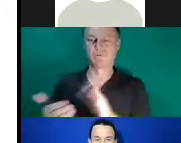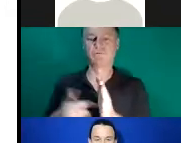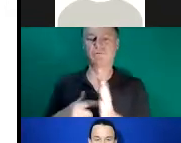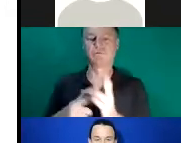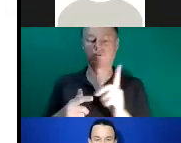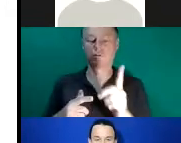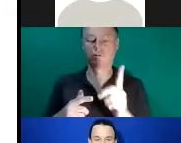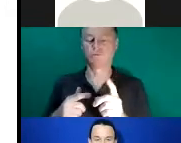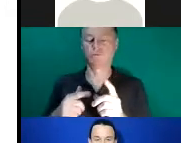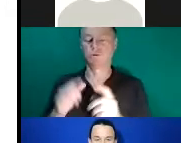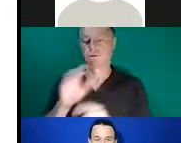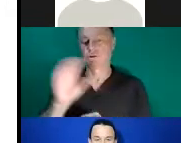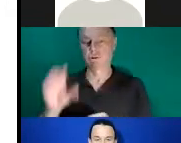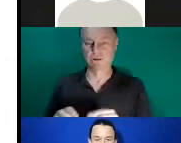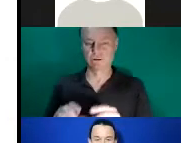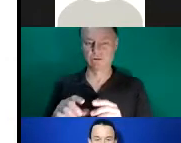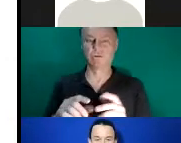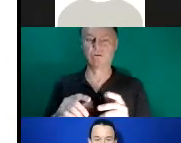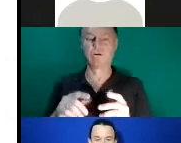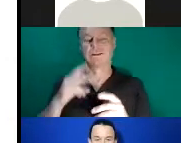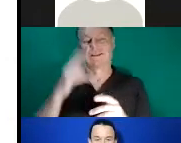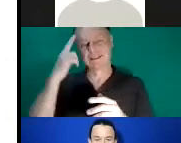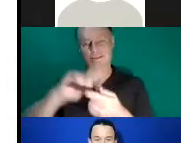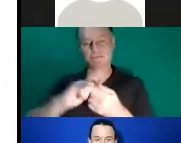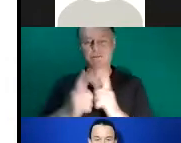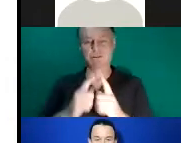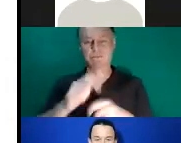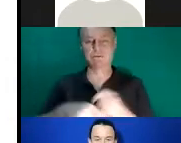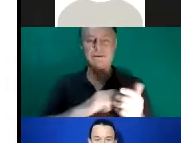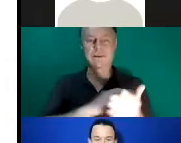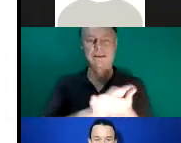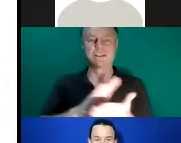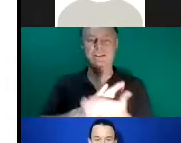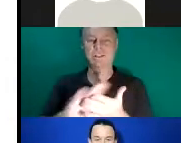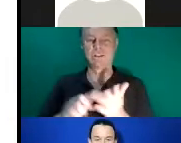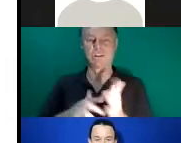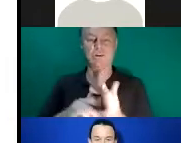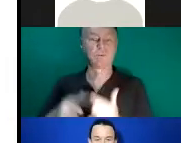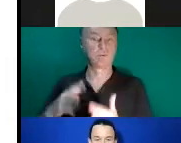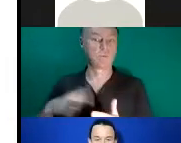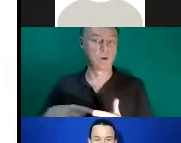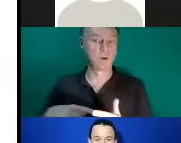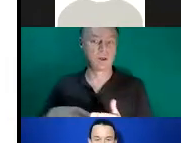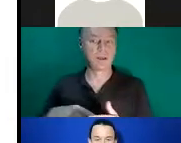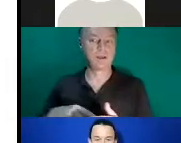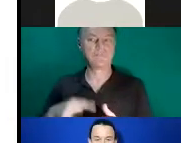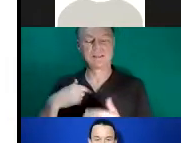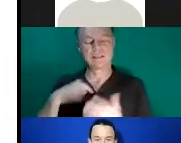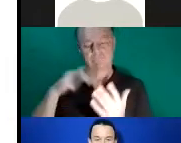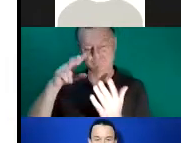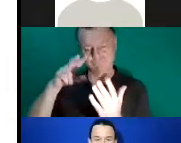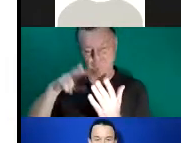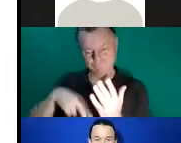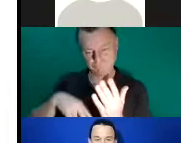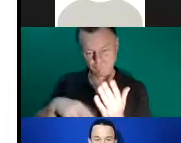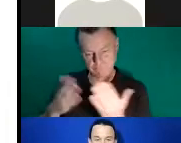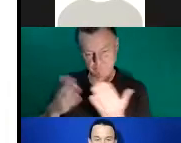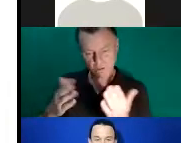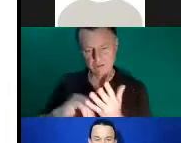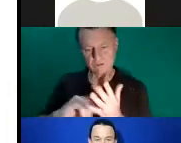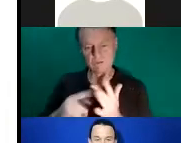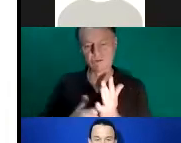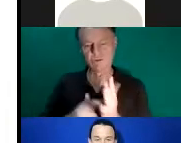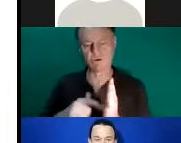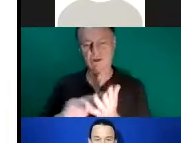or H.H. Holmes. It is believed he changed his name to Holmes after being inspired by the works of Sir Arthur